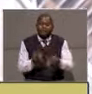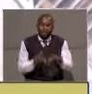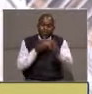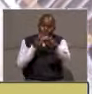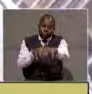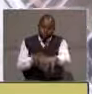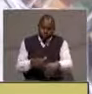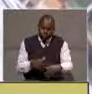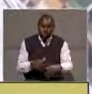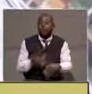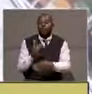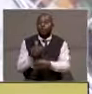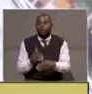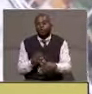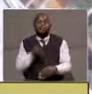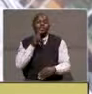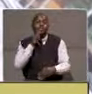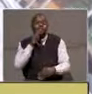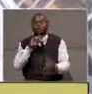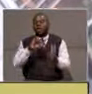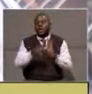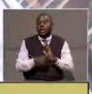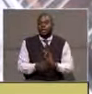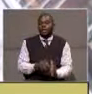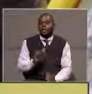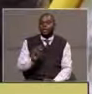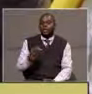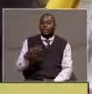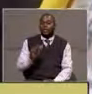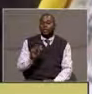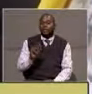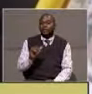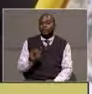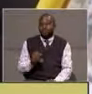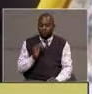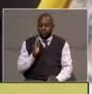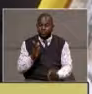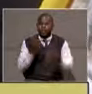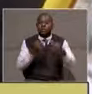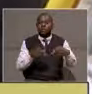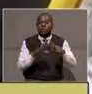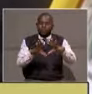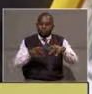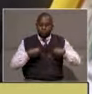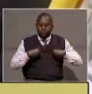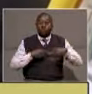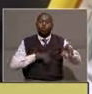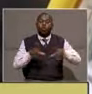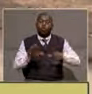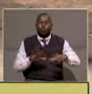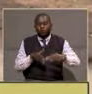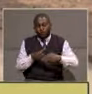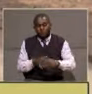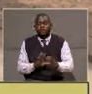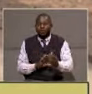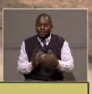ceremony, Minister of State for Teso Affairs, Agnes Akiror, directed the contractor to allow local leaders to access the